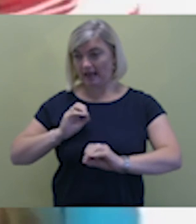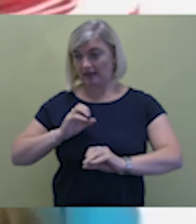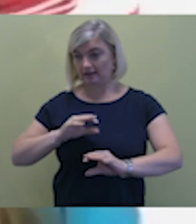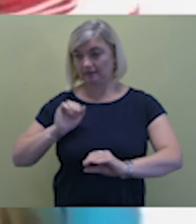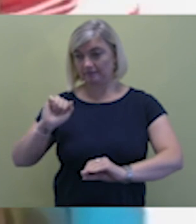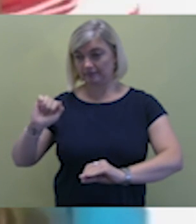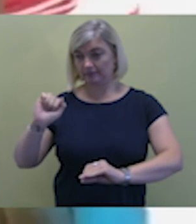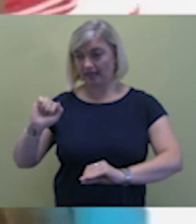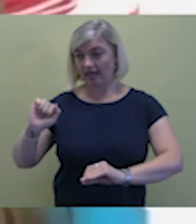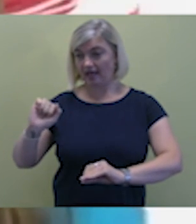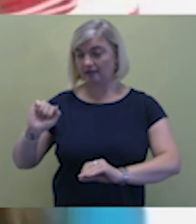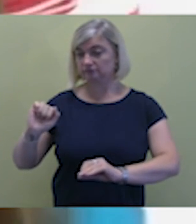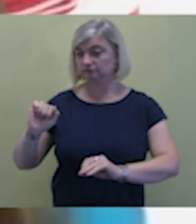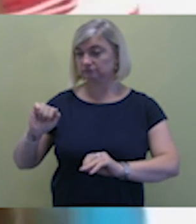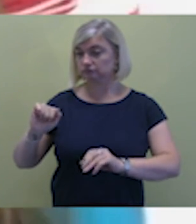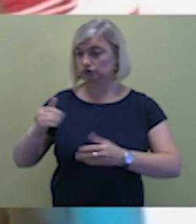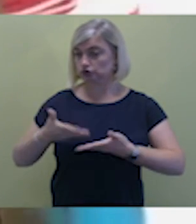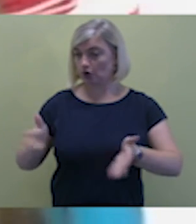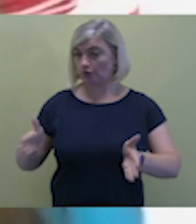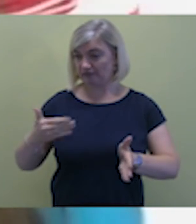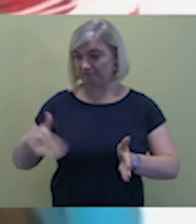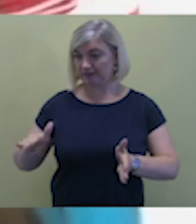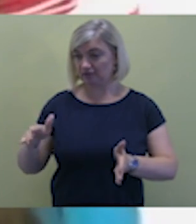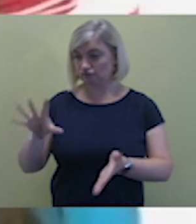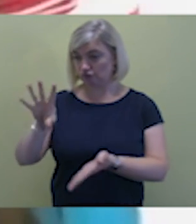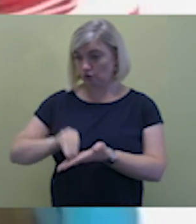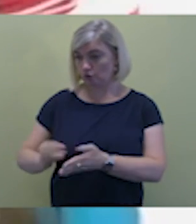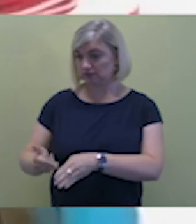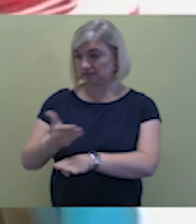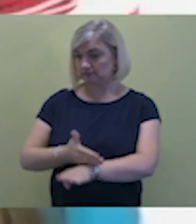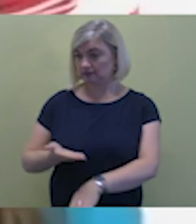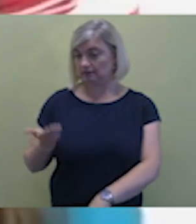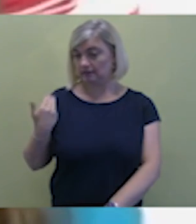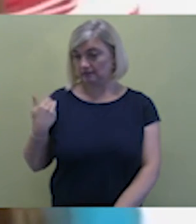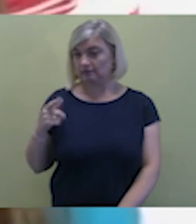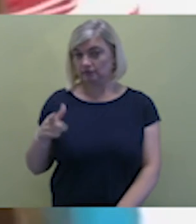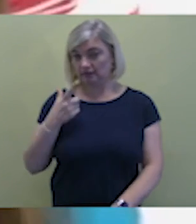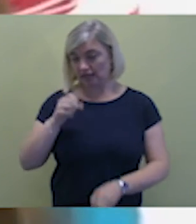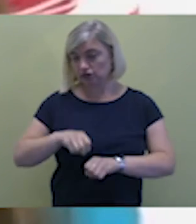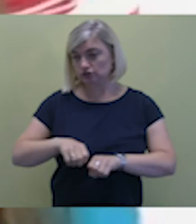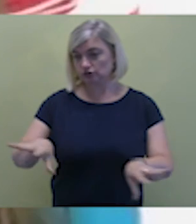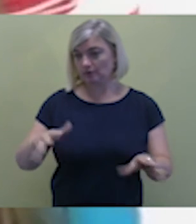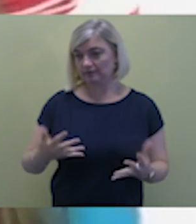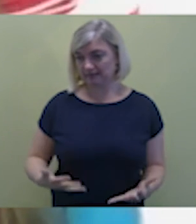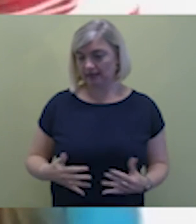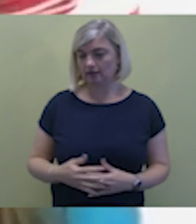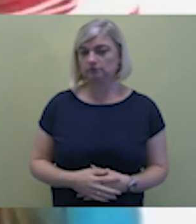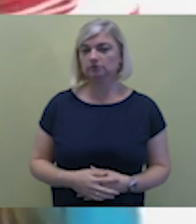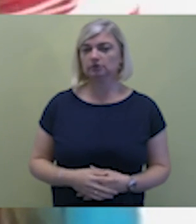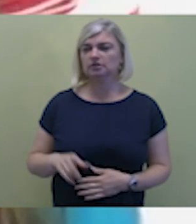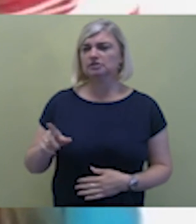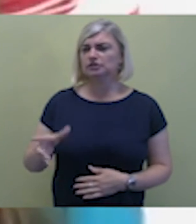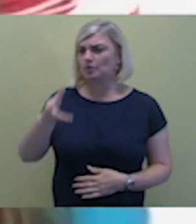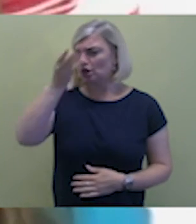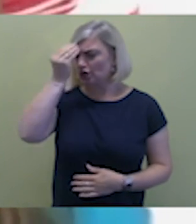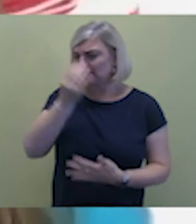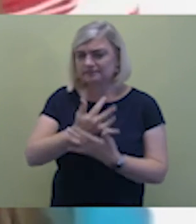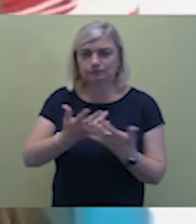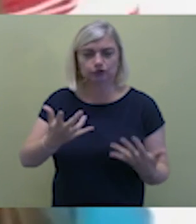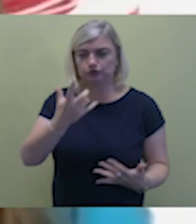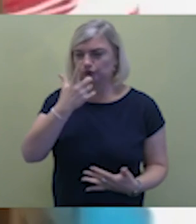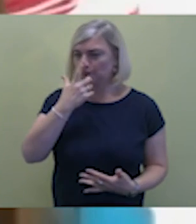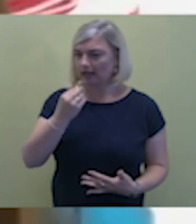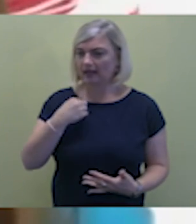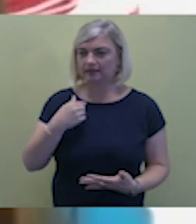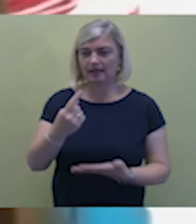the moment. So, you know, take on that opportunity to watch what you can, learn as much as possible about the industry, and